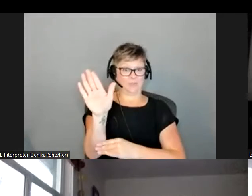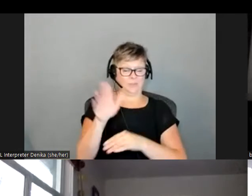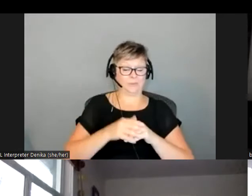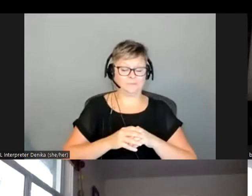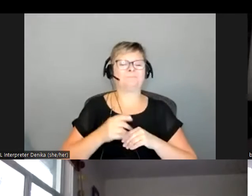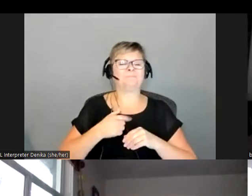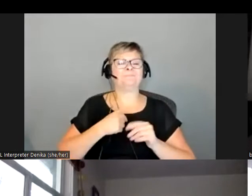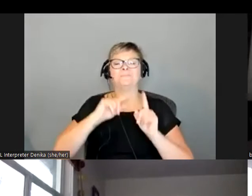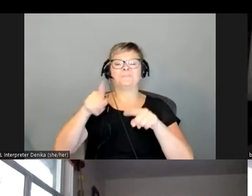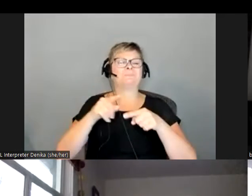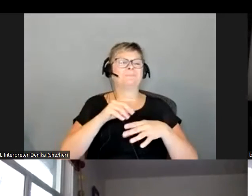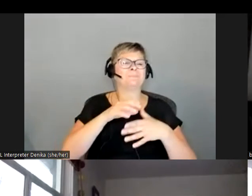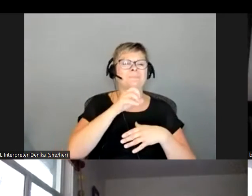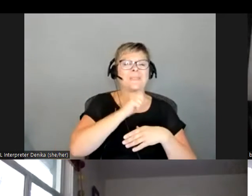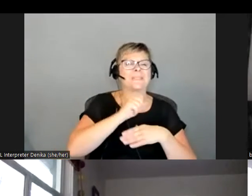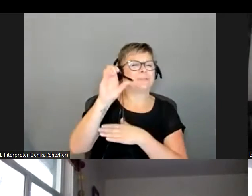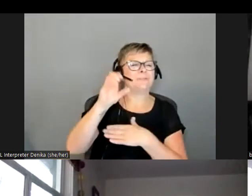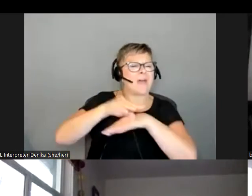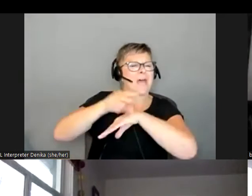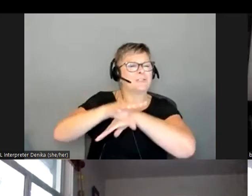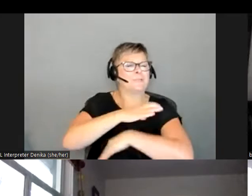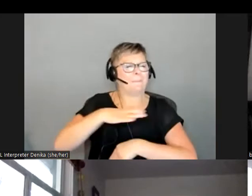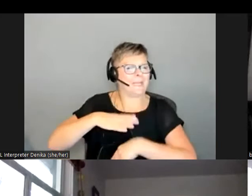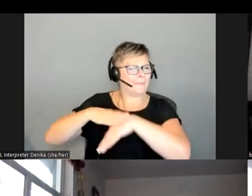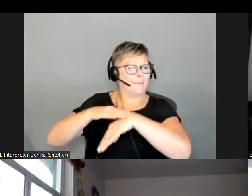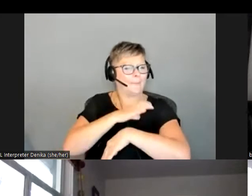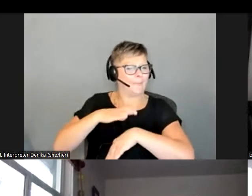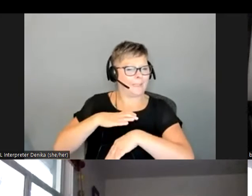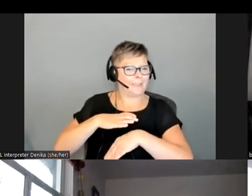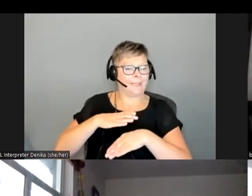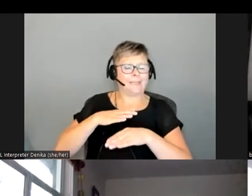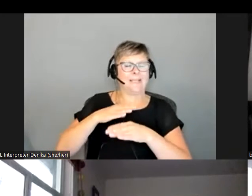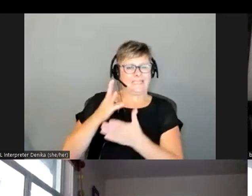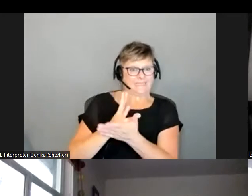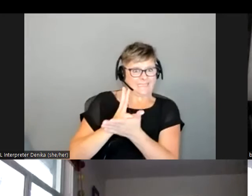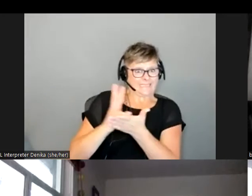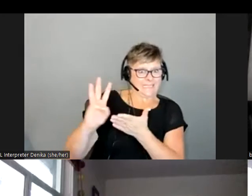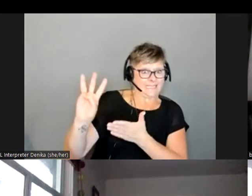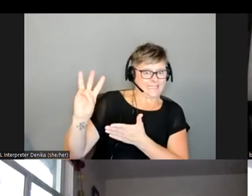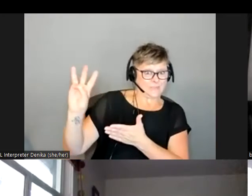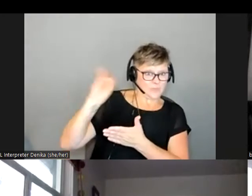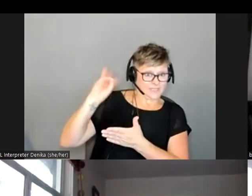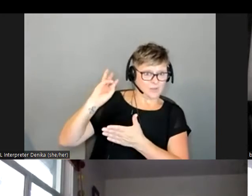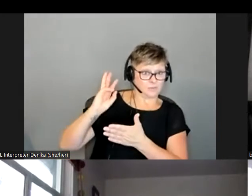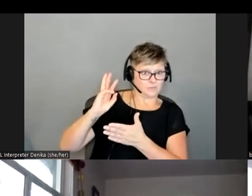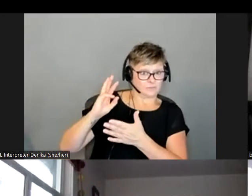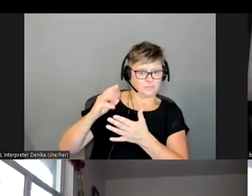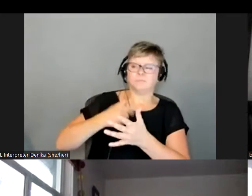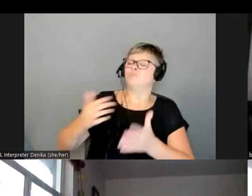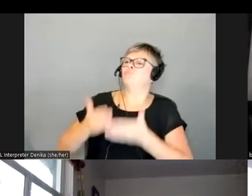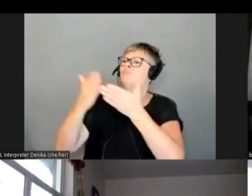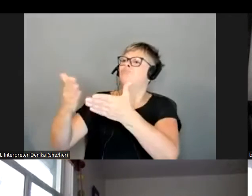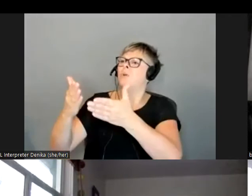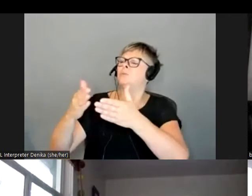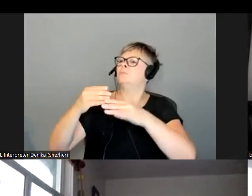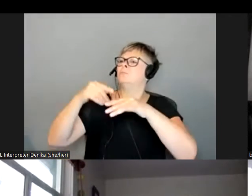Advisory Committee, and I had proposed 6 weeks ago education on the doctrine of discovery.